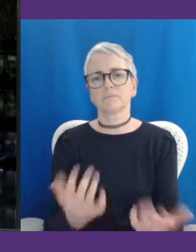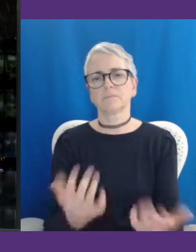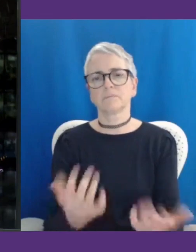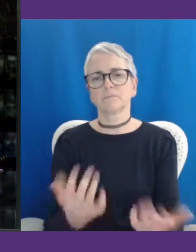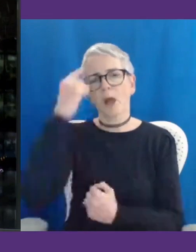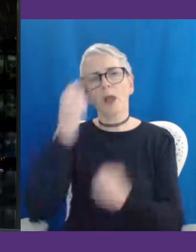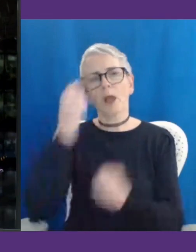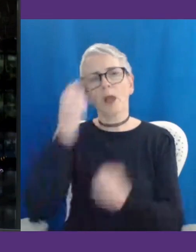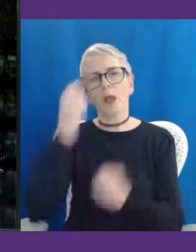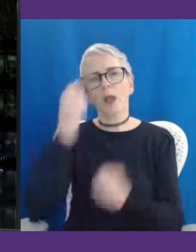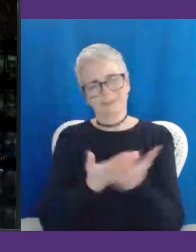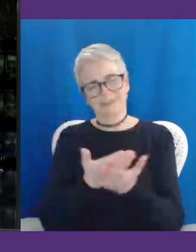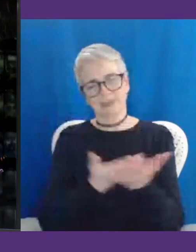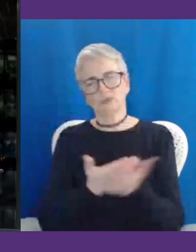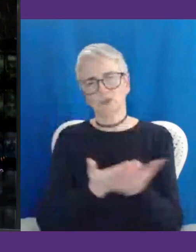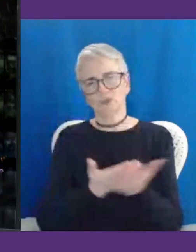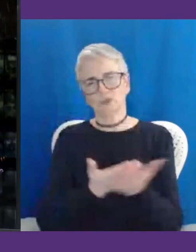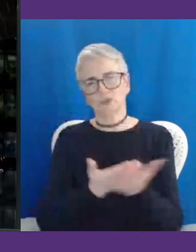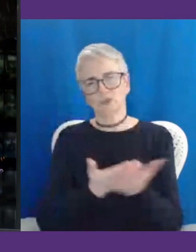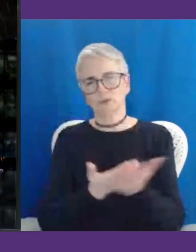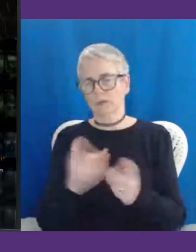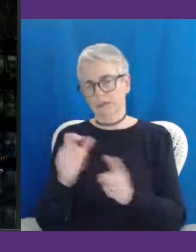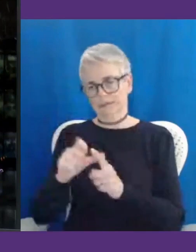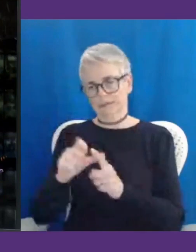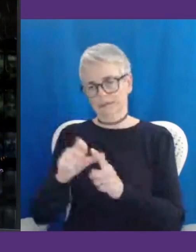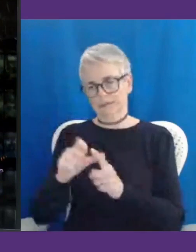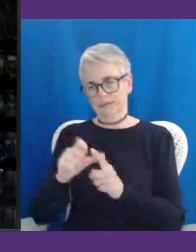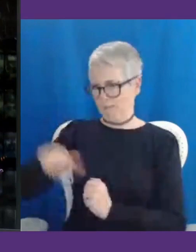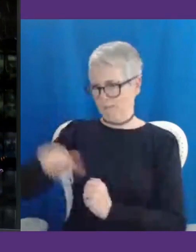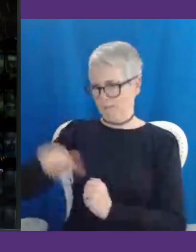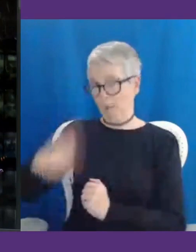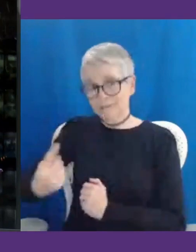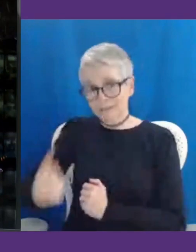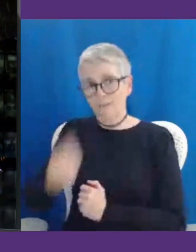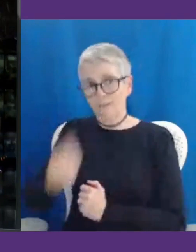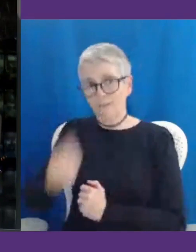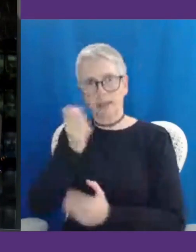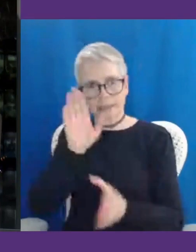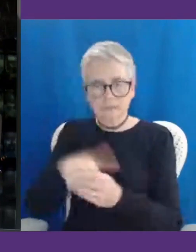can be part of policy conversations and can,